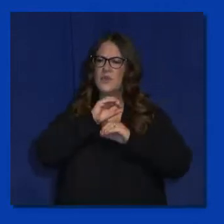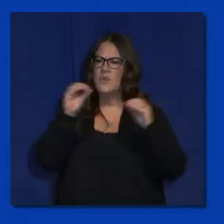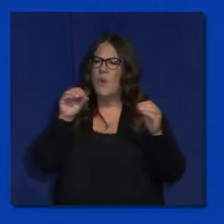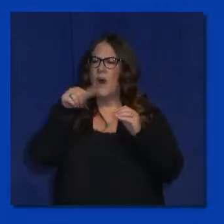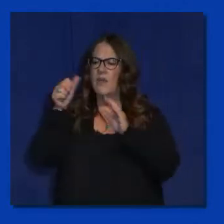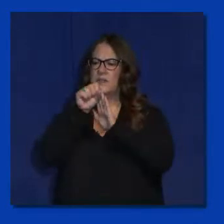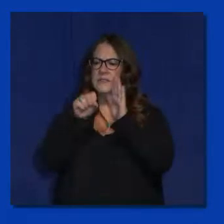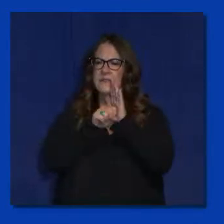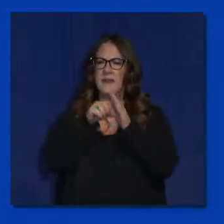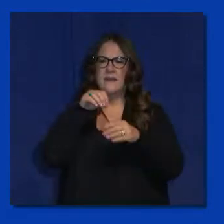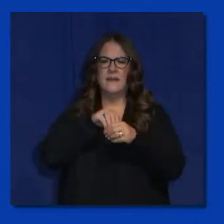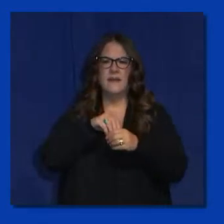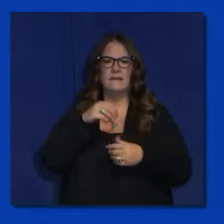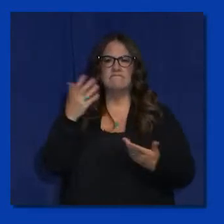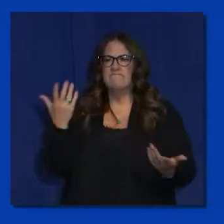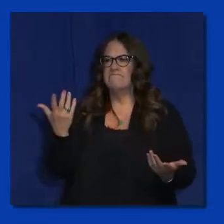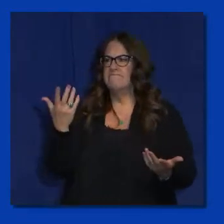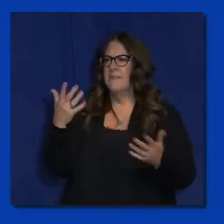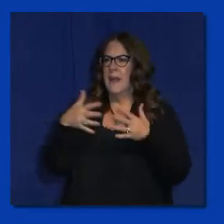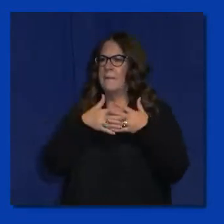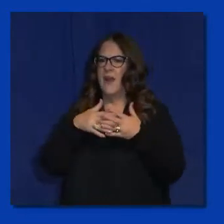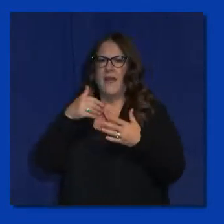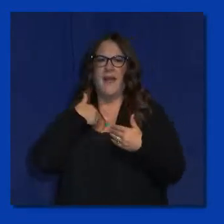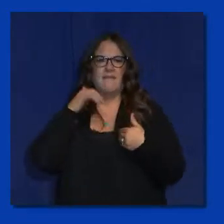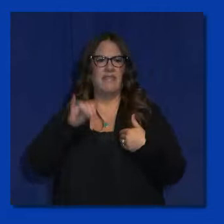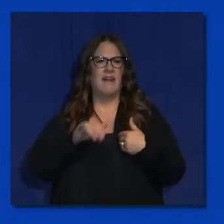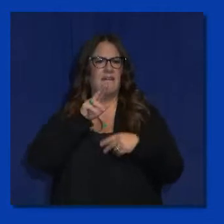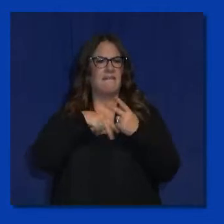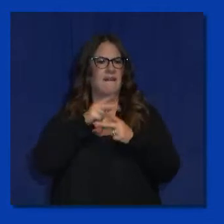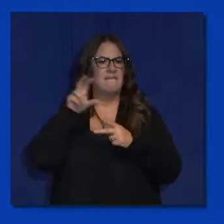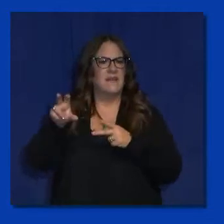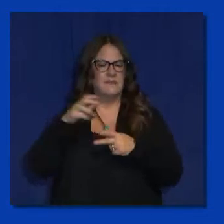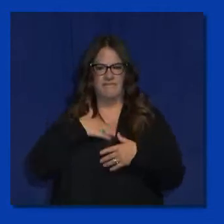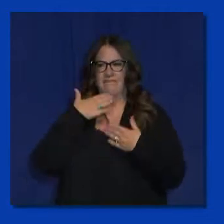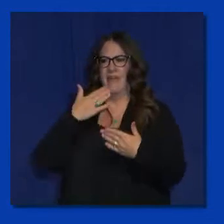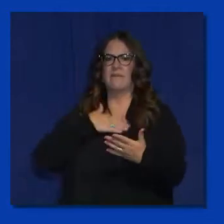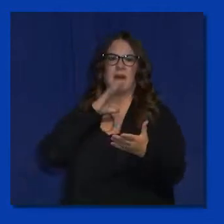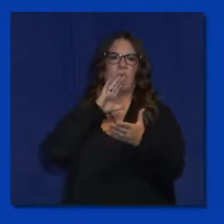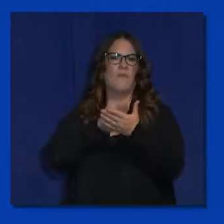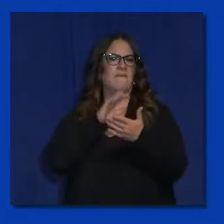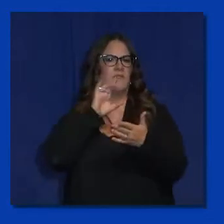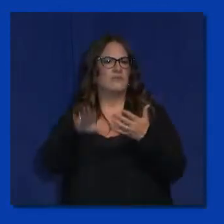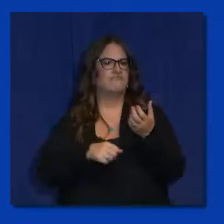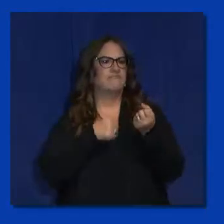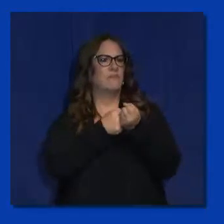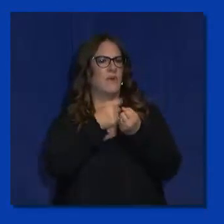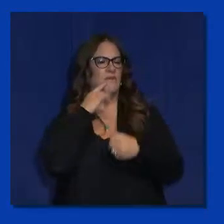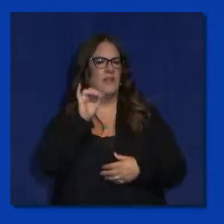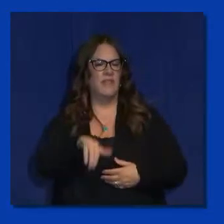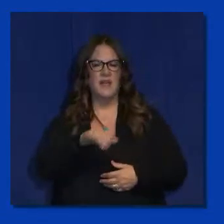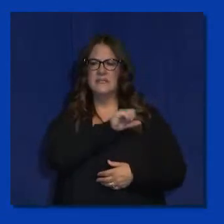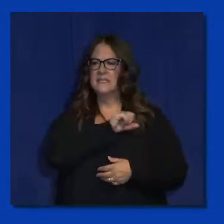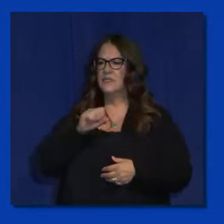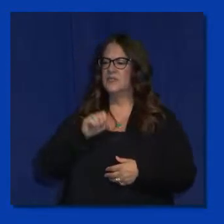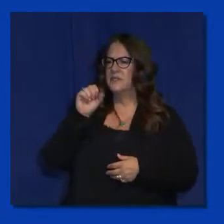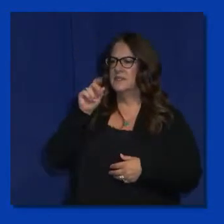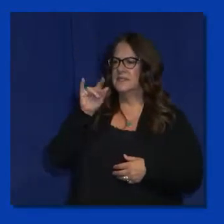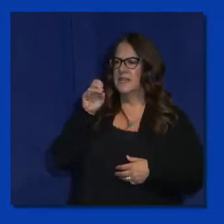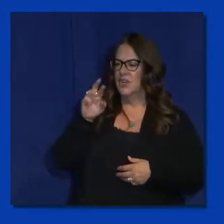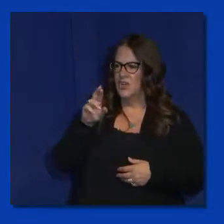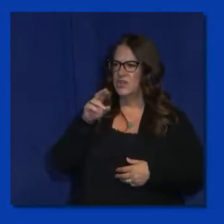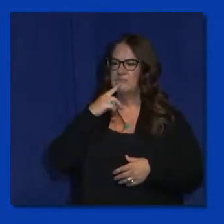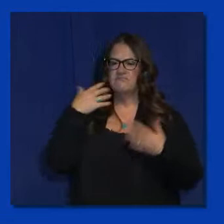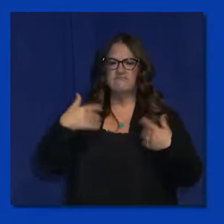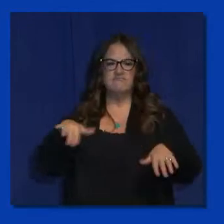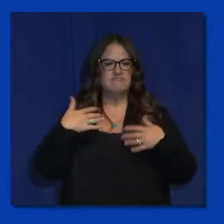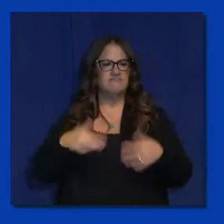made an investment like that. And my wife's here, and thank her for her strong advocacy. Senator Skinner has just been extraordinary in this space.